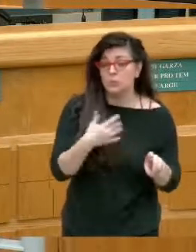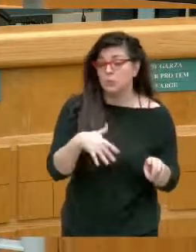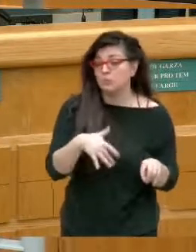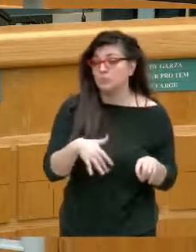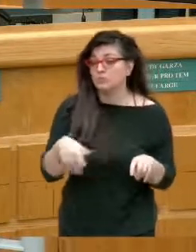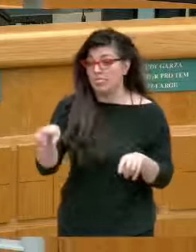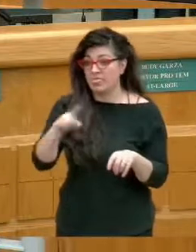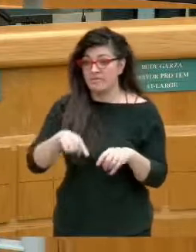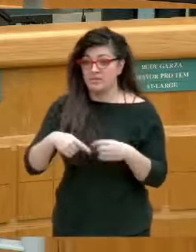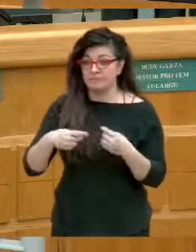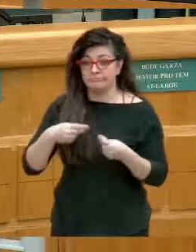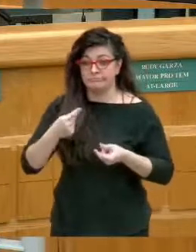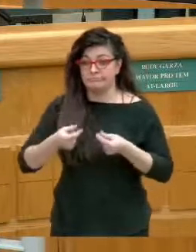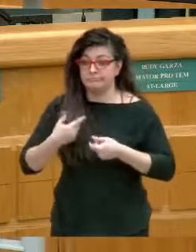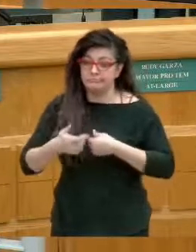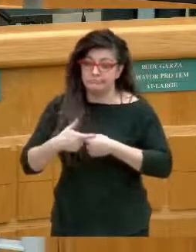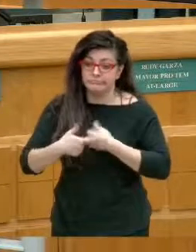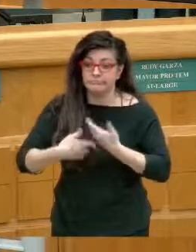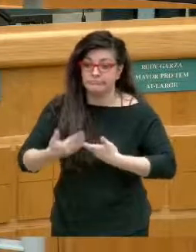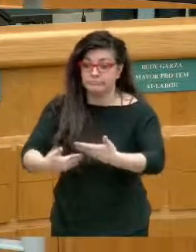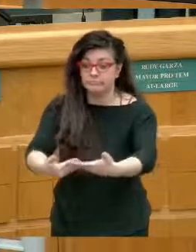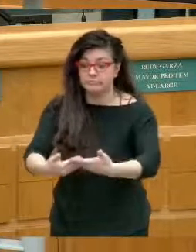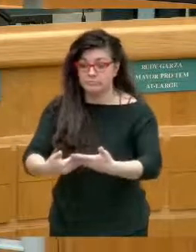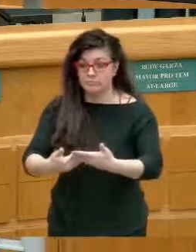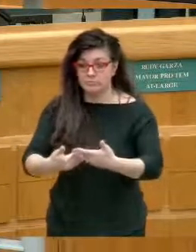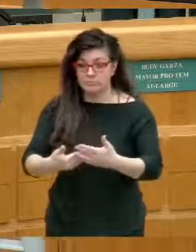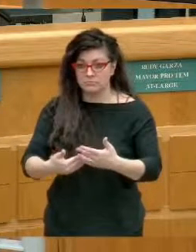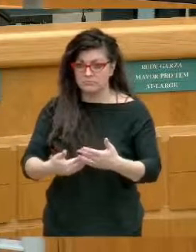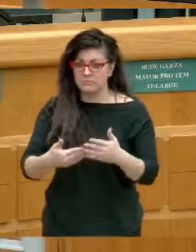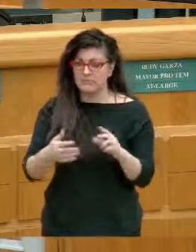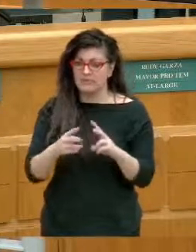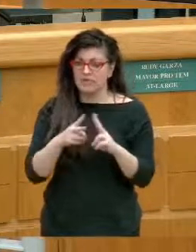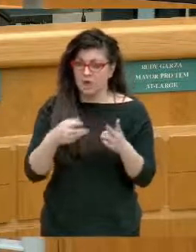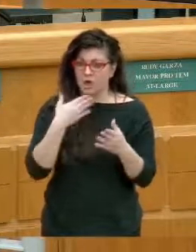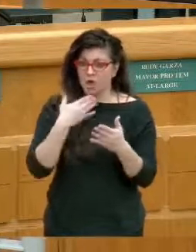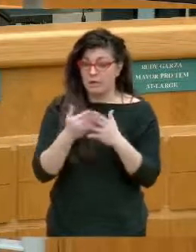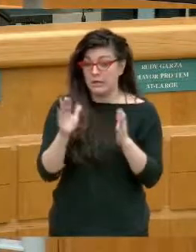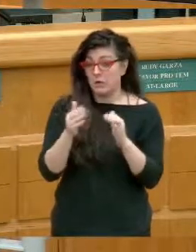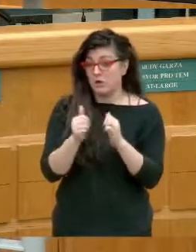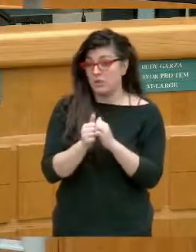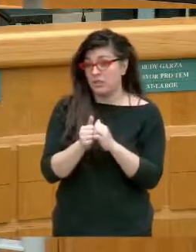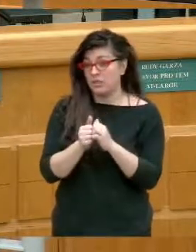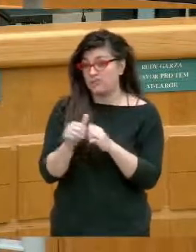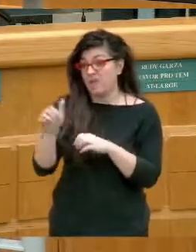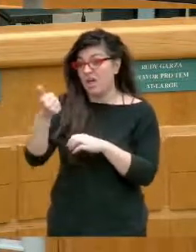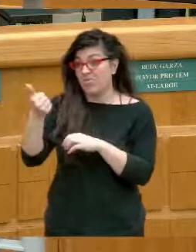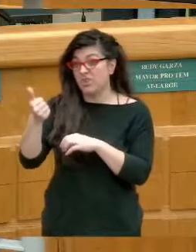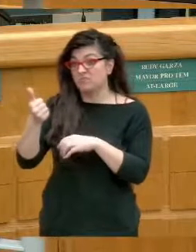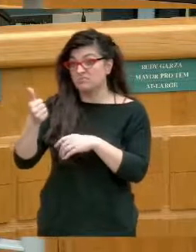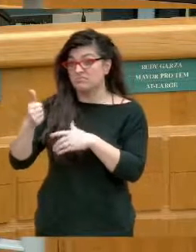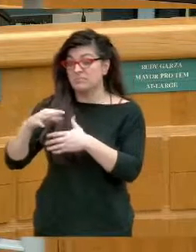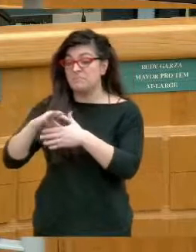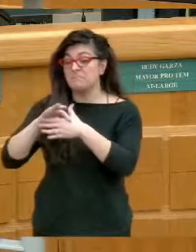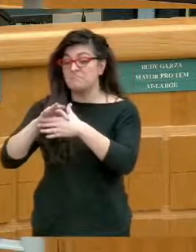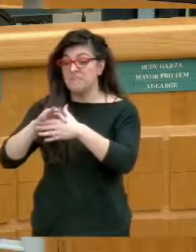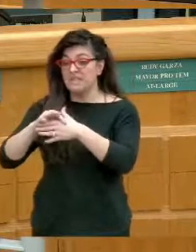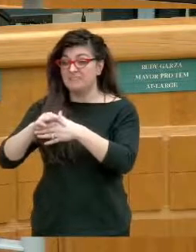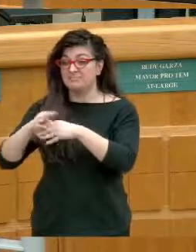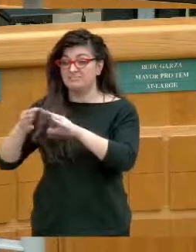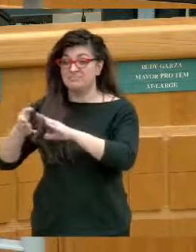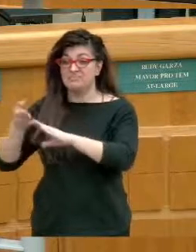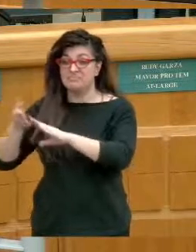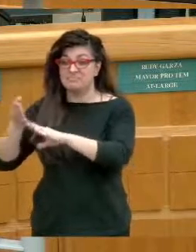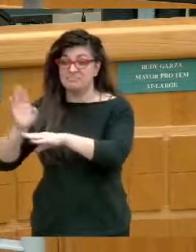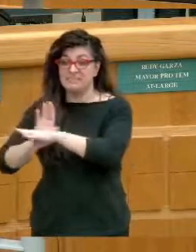I saw at least in one other meat plant in Texas. And so hopefully this means that we're going to get control of this. There's lessons here